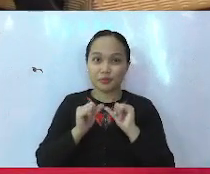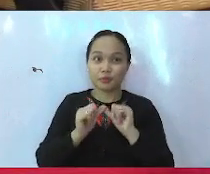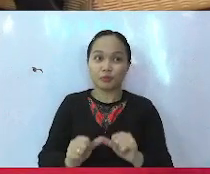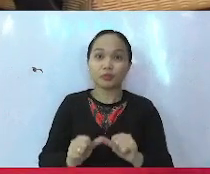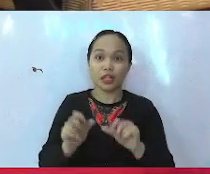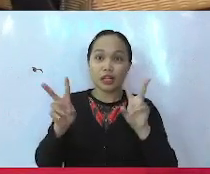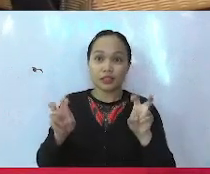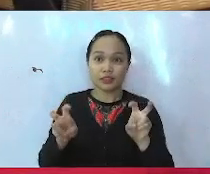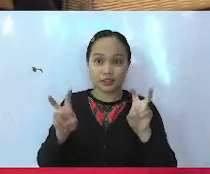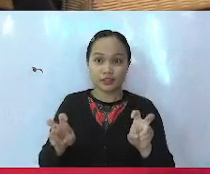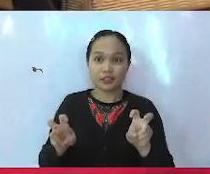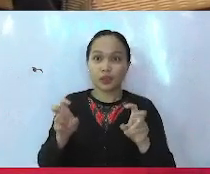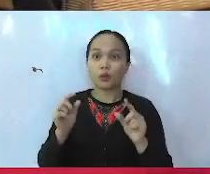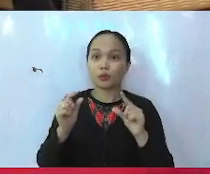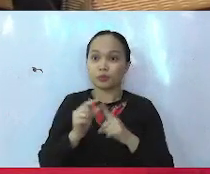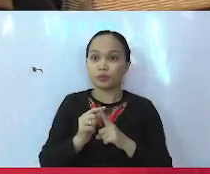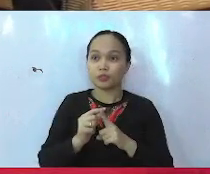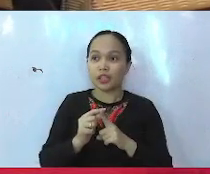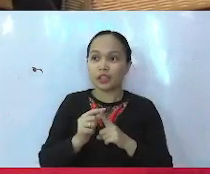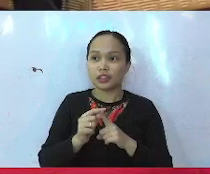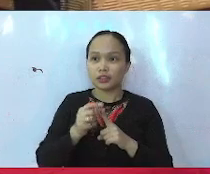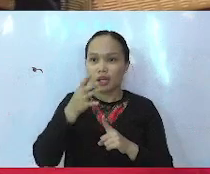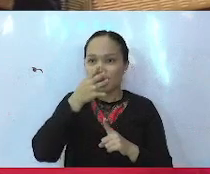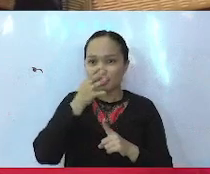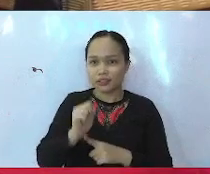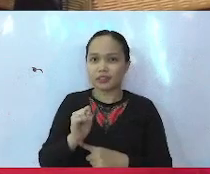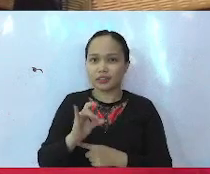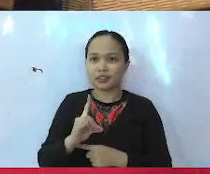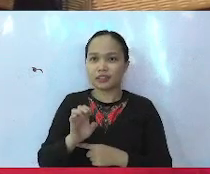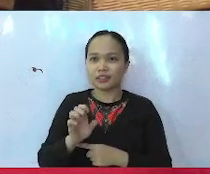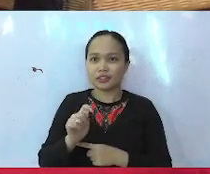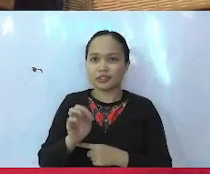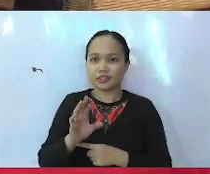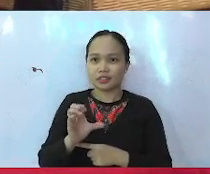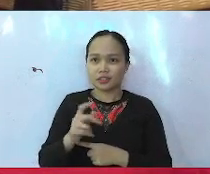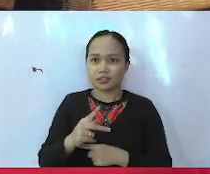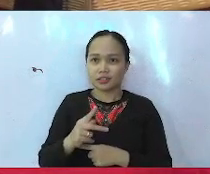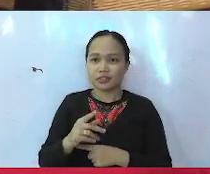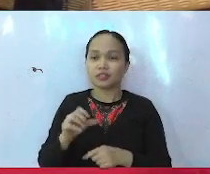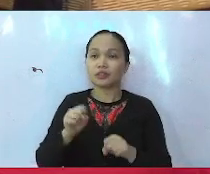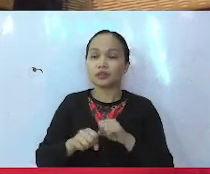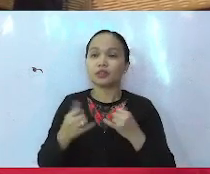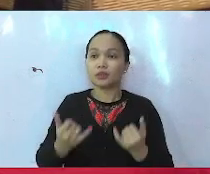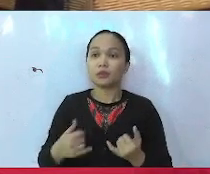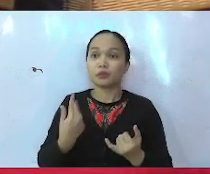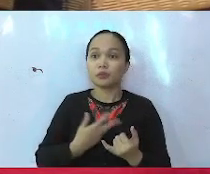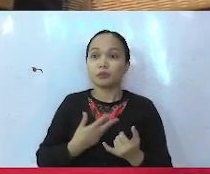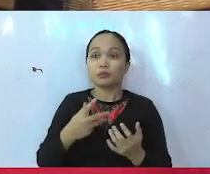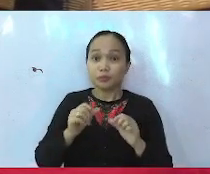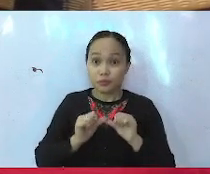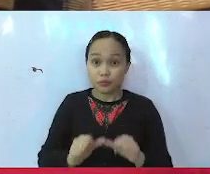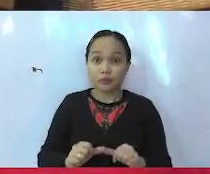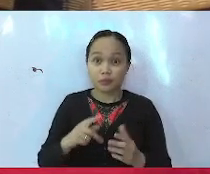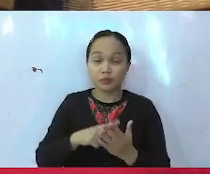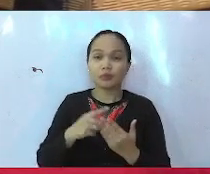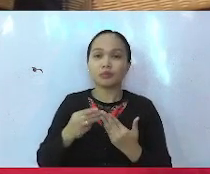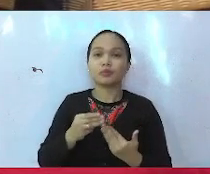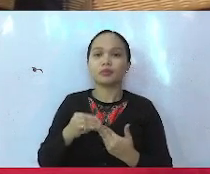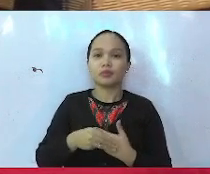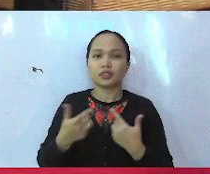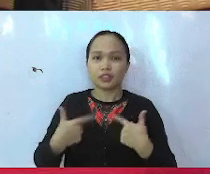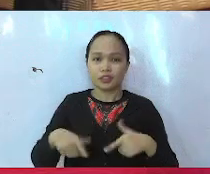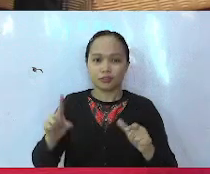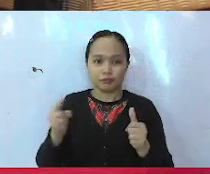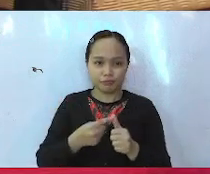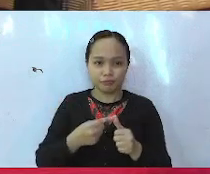topic na pinamagatan nating sidetrack. All right, but before that, before we proceed with our program, let's hear first